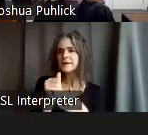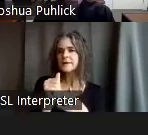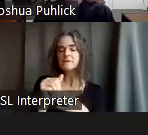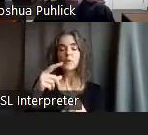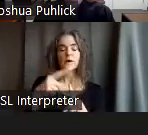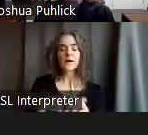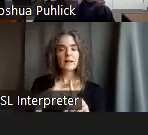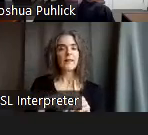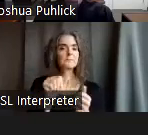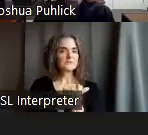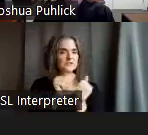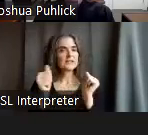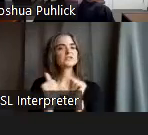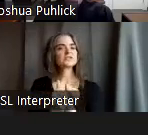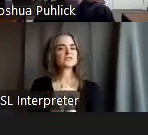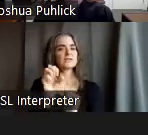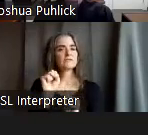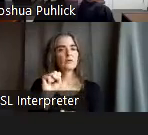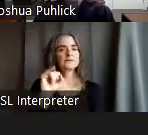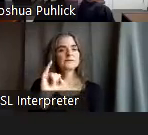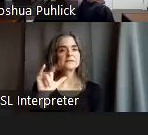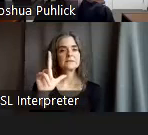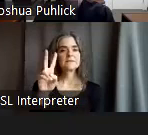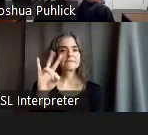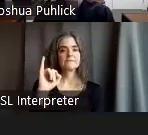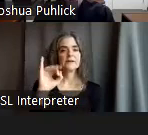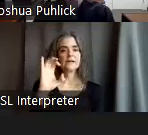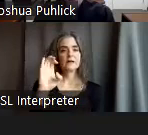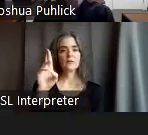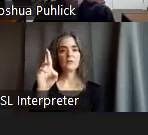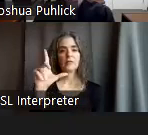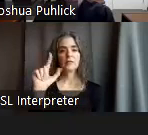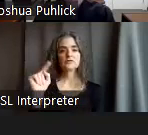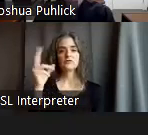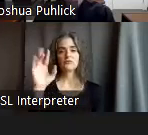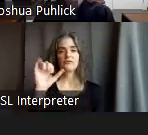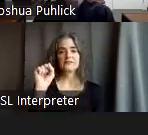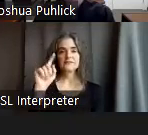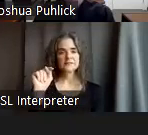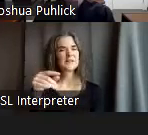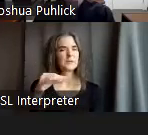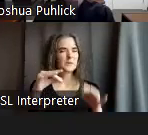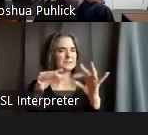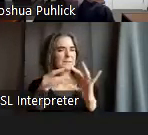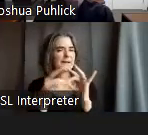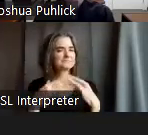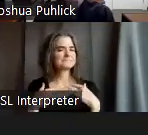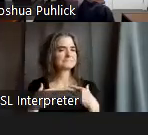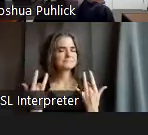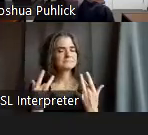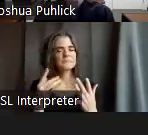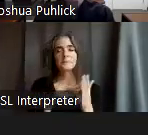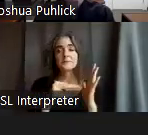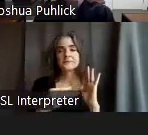Change experiment at the Jones Center, and he's going to tell us more about that experiment.